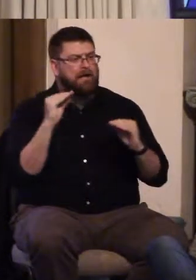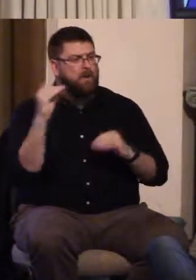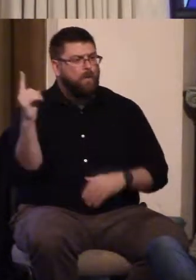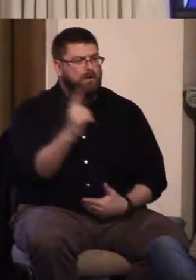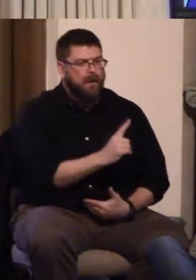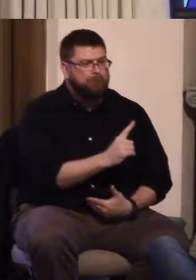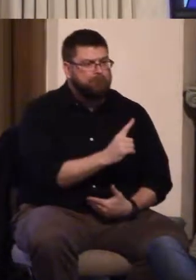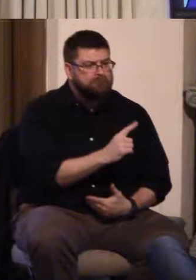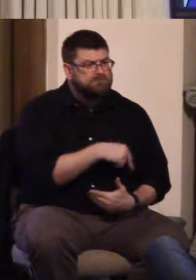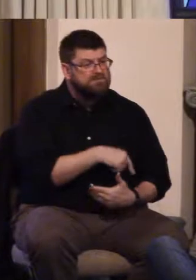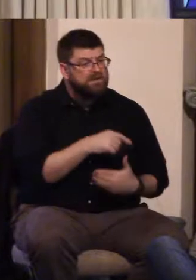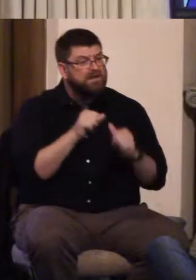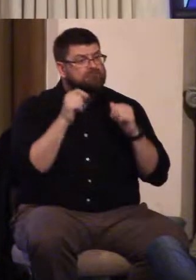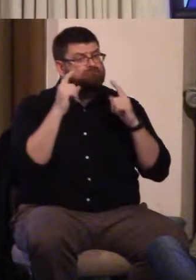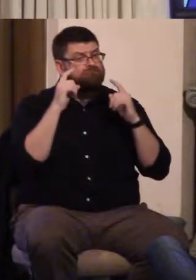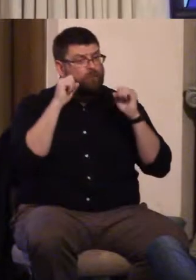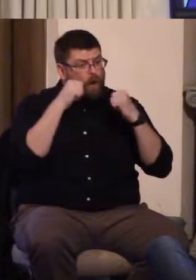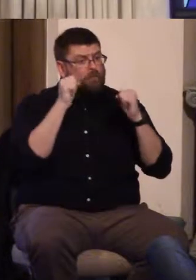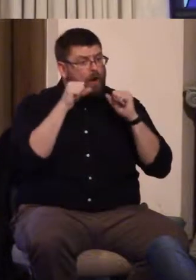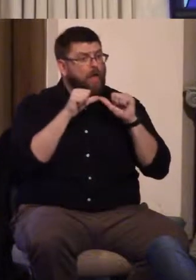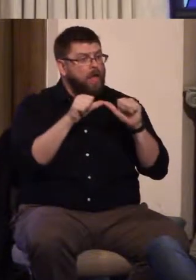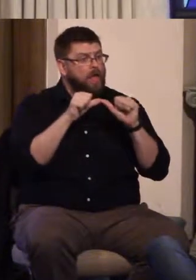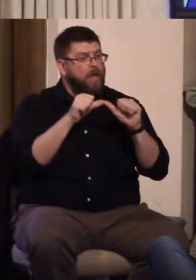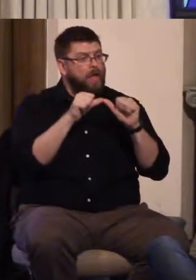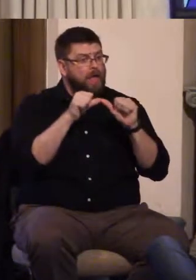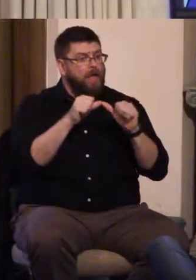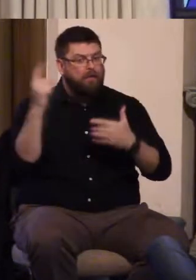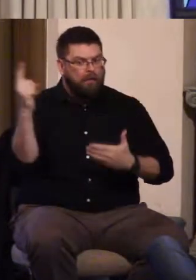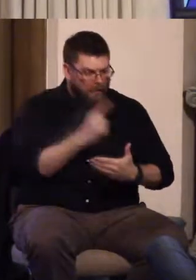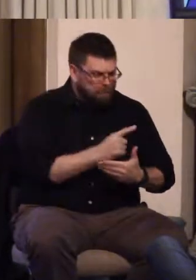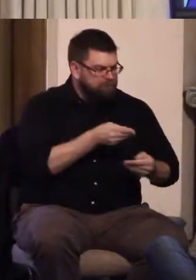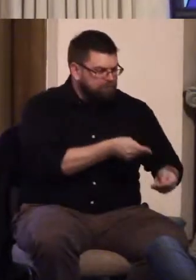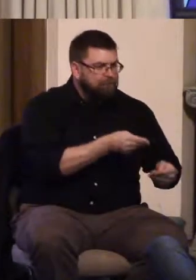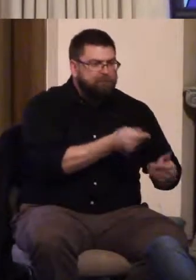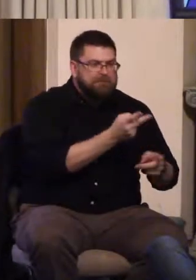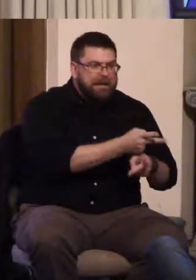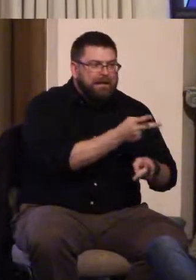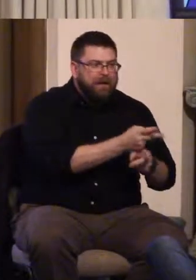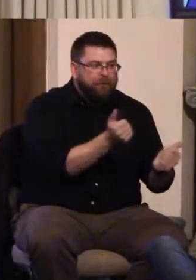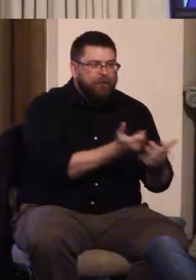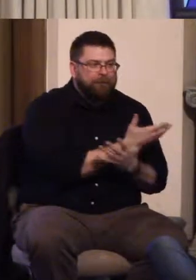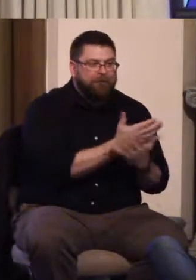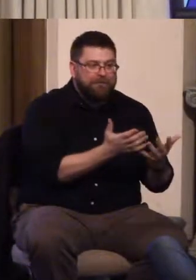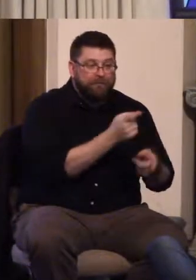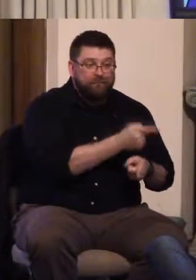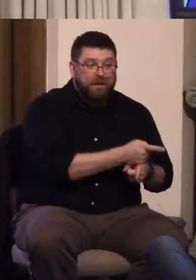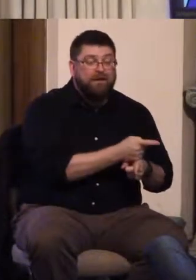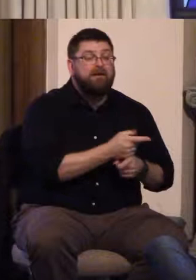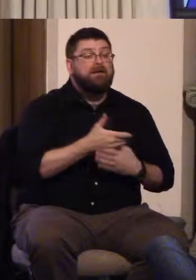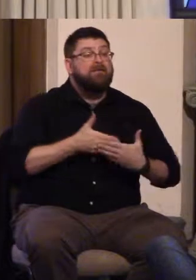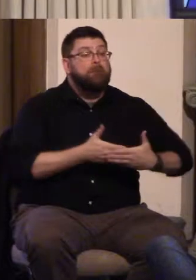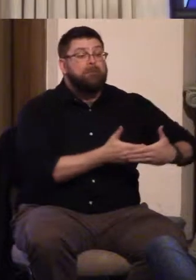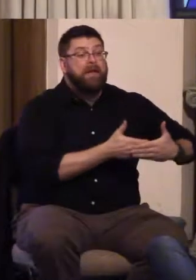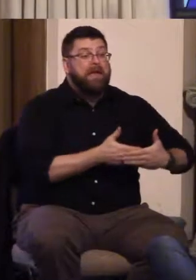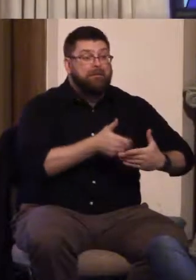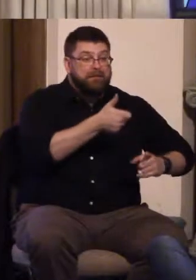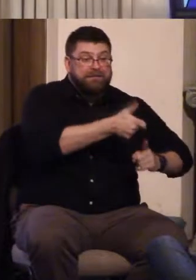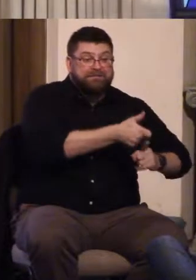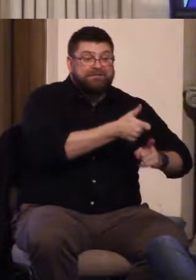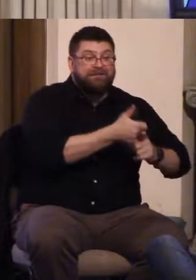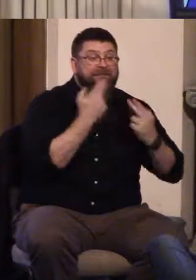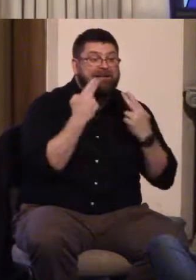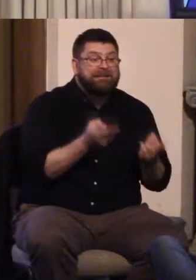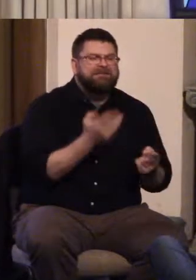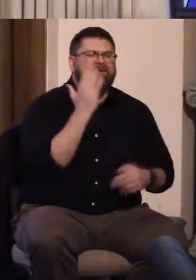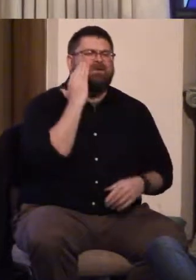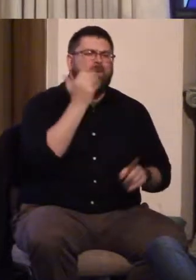going to come. It just keeps on and keeps on and keeps on and it gets it. A baby, in all its innocence, just knows it's